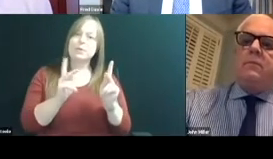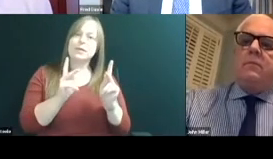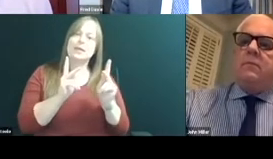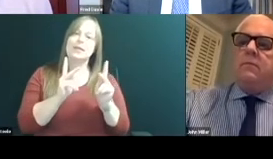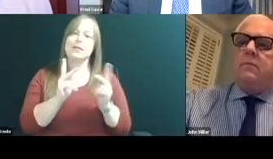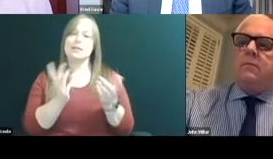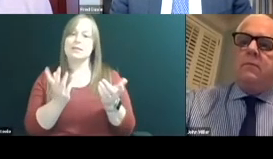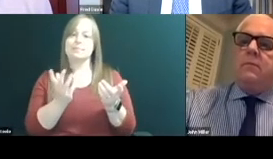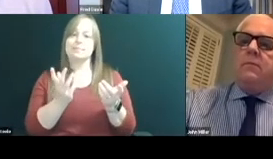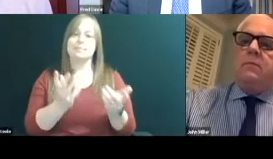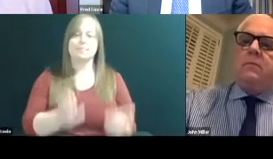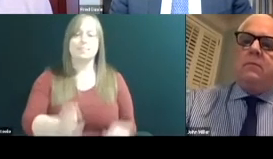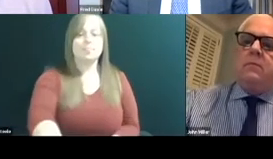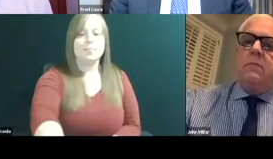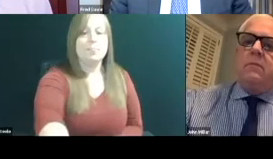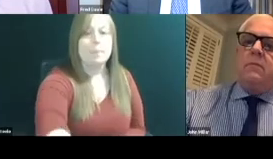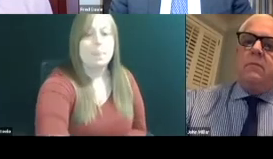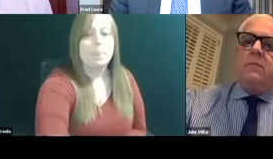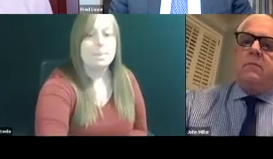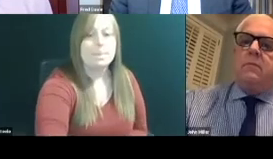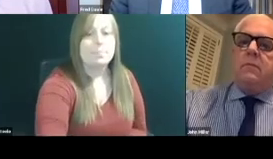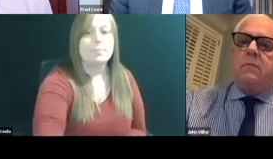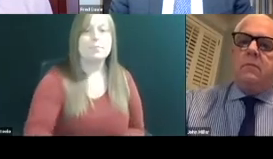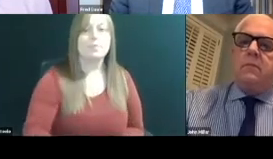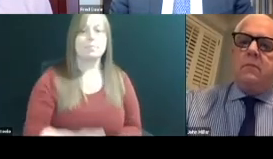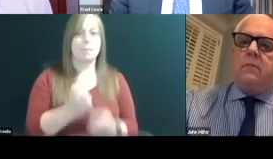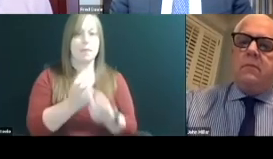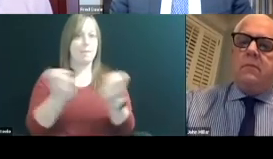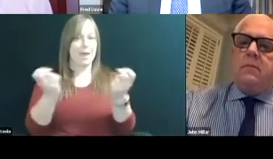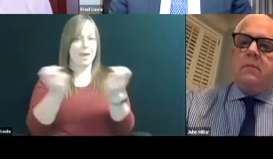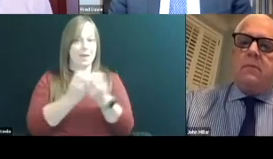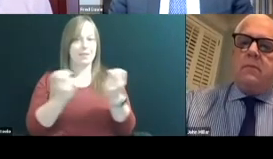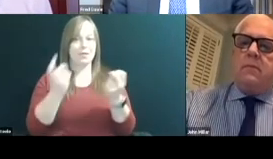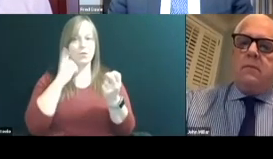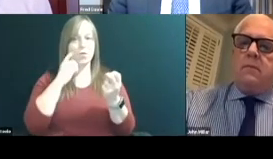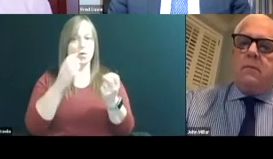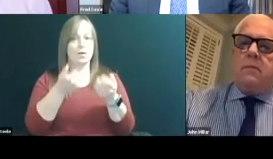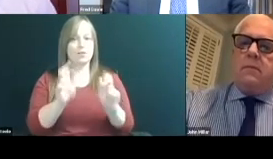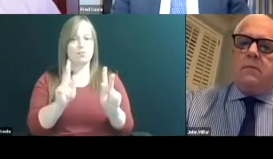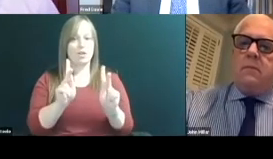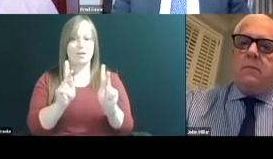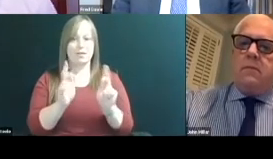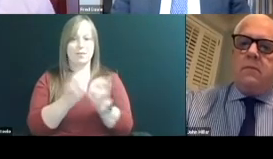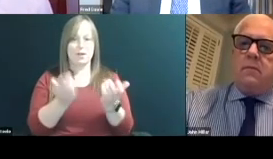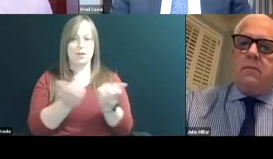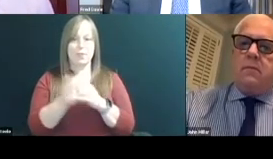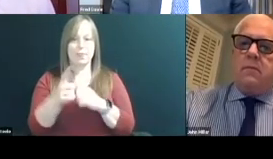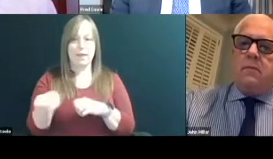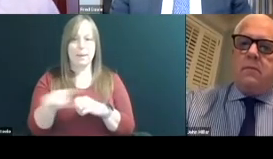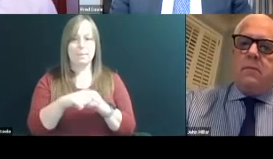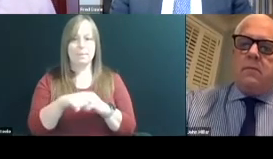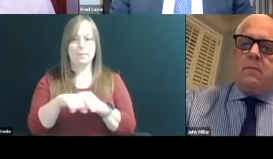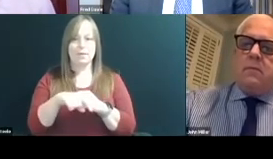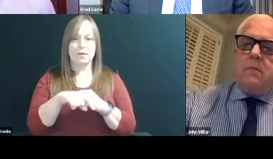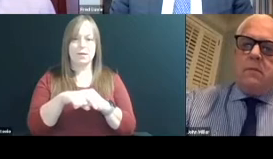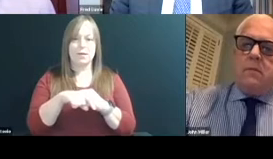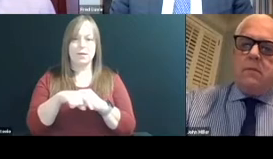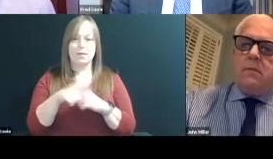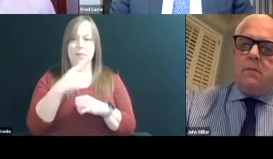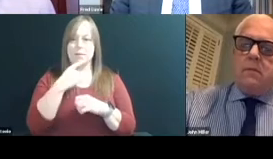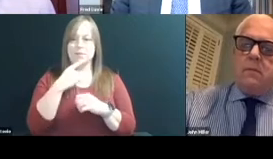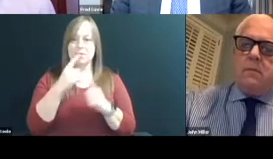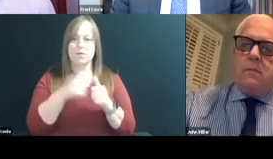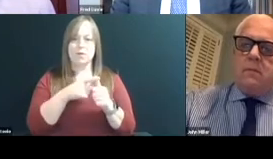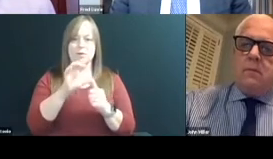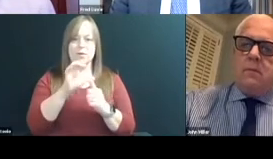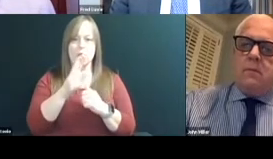to thank my fellow panelists for the chance to be here with them. Let me say first that